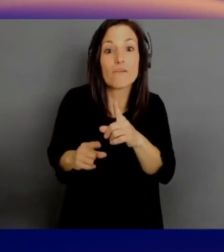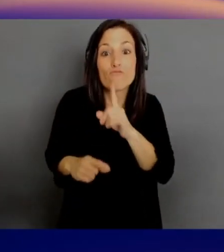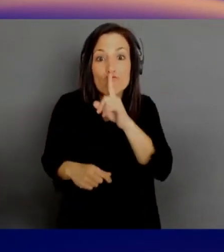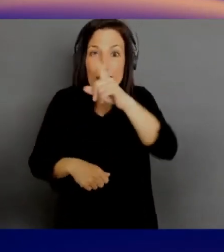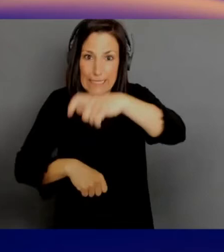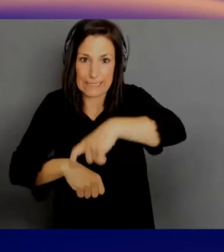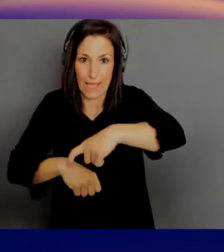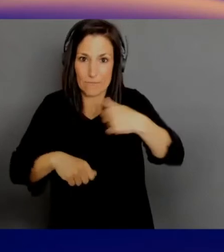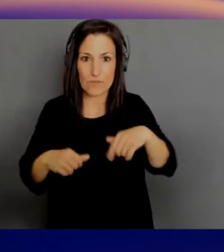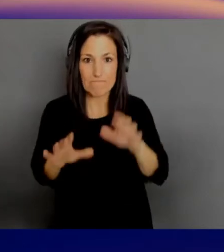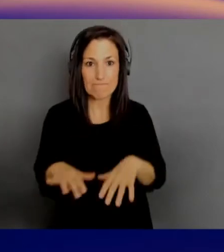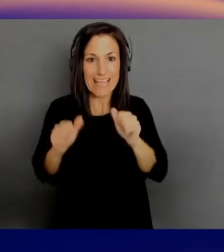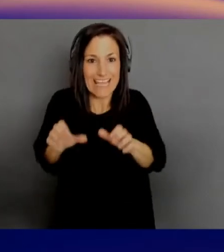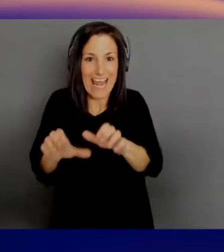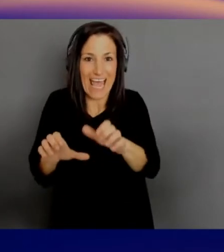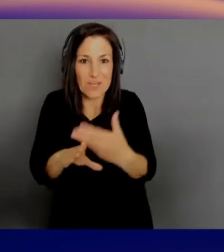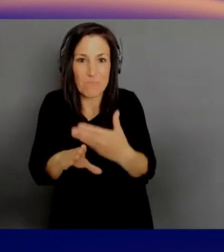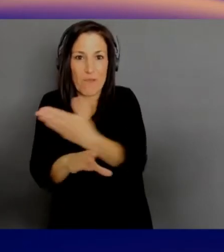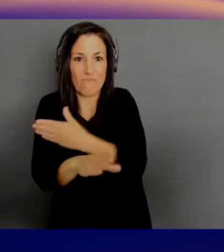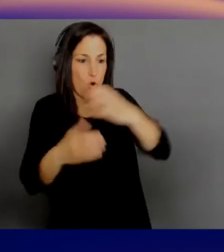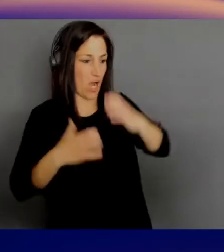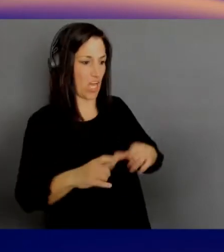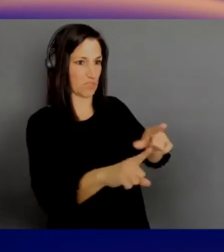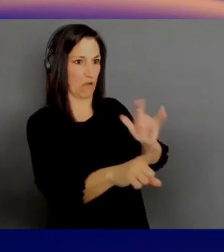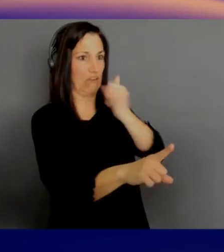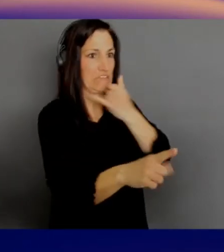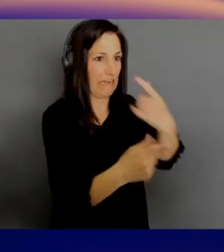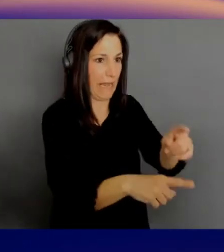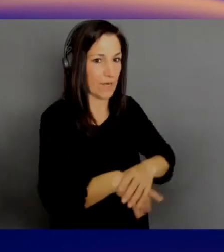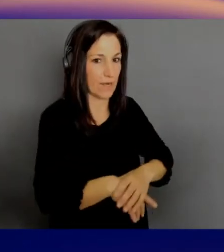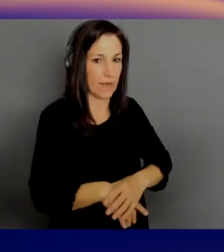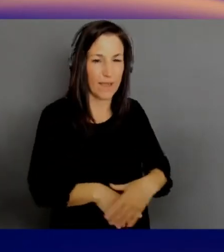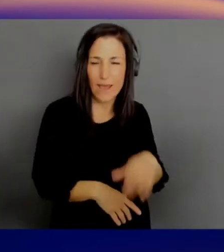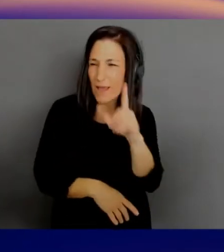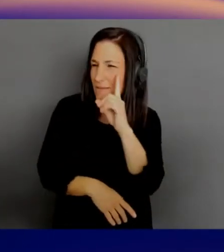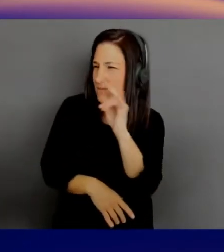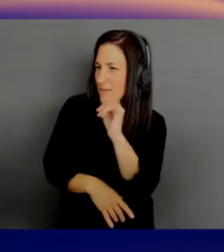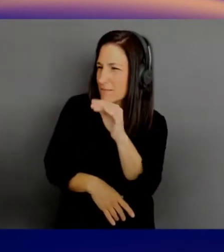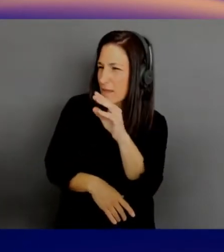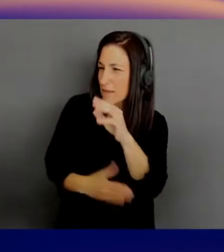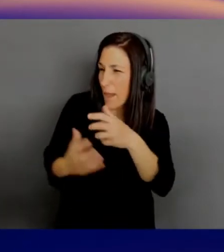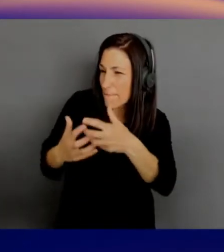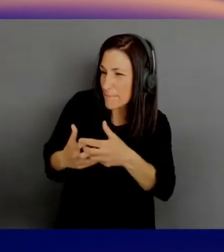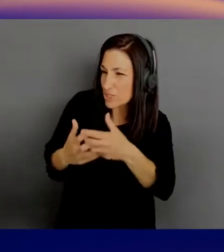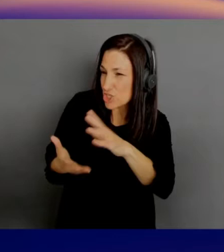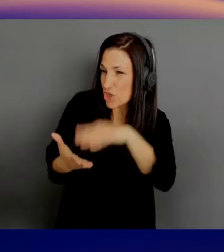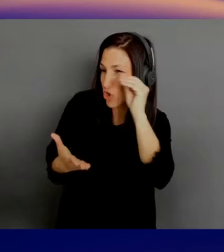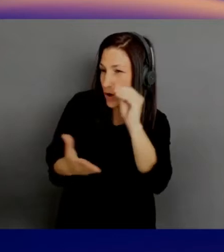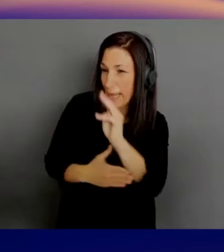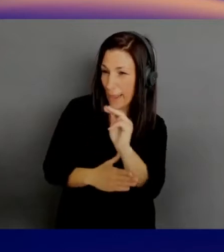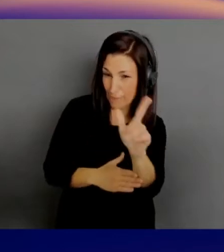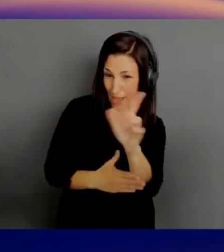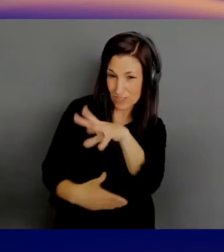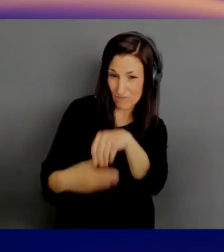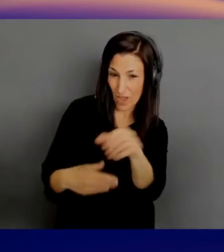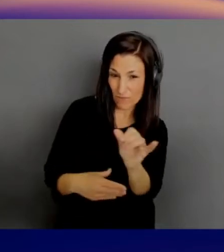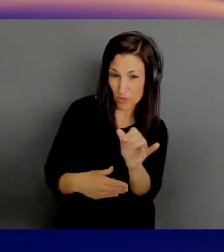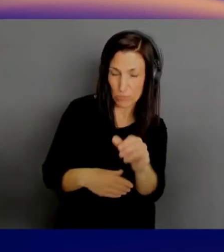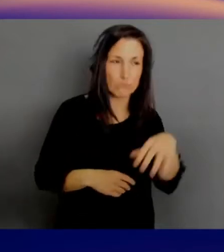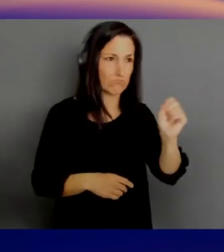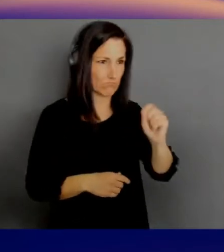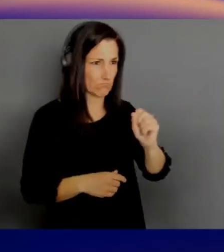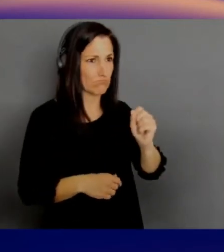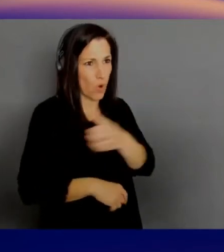before customer experience it, right? It sounds like machine learning might be there somewhere too. Oh yeah, I mean we do have we power OpenSearch with the machine